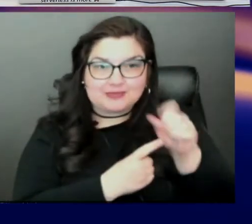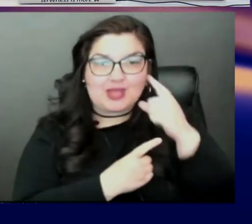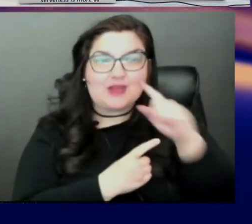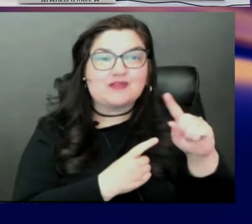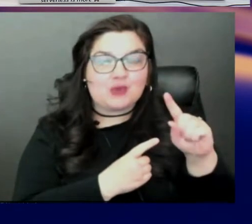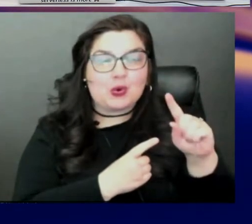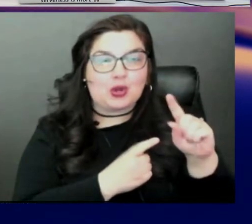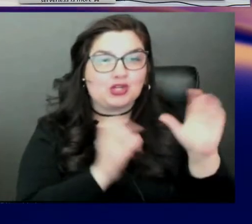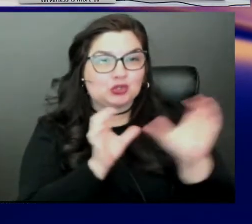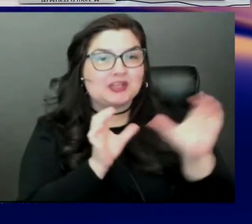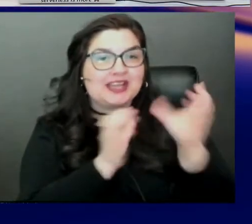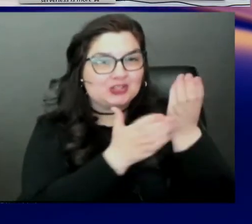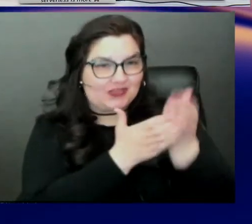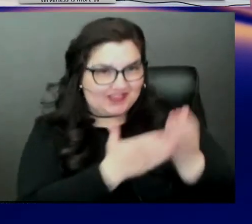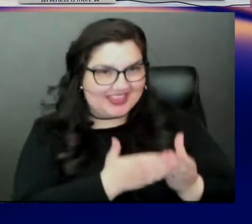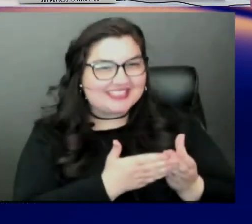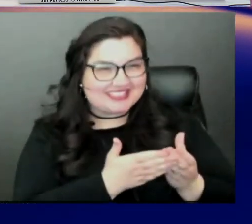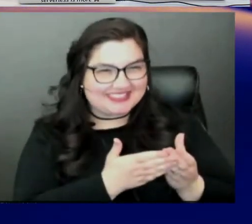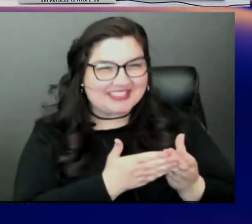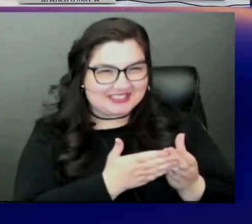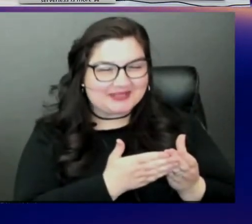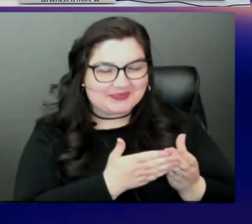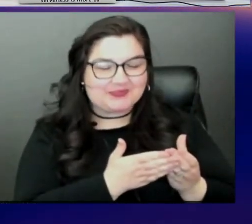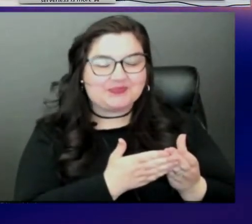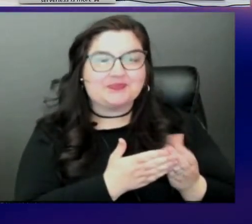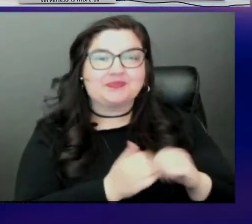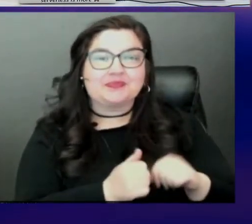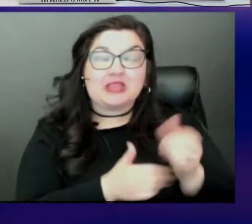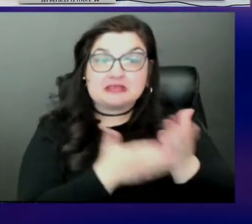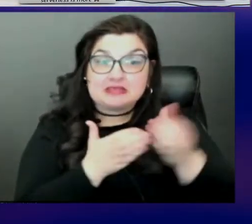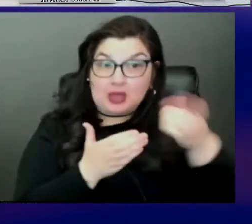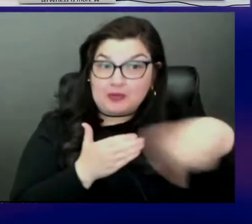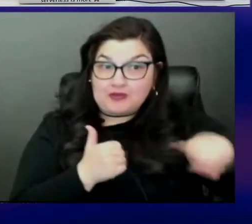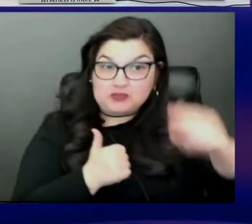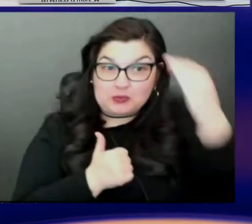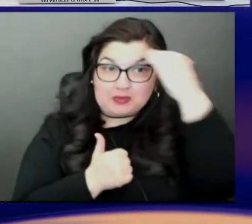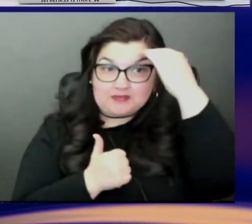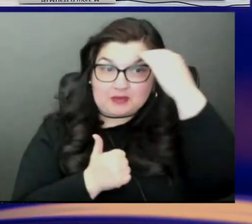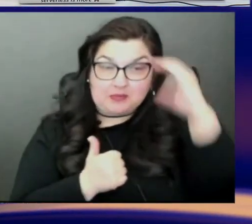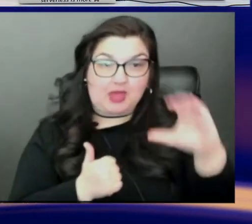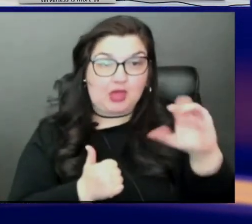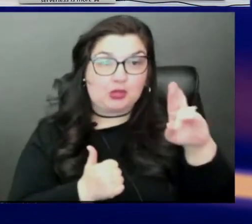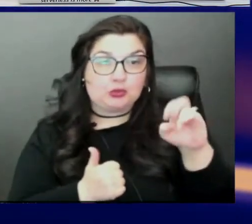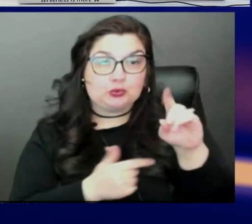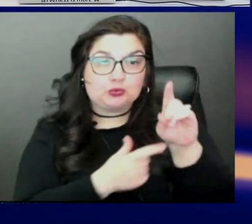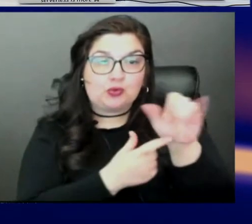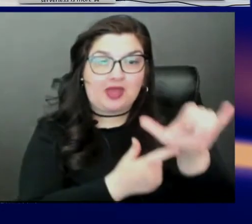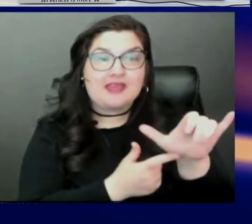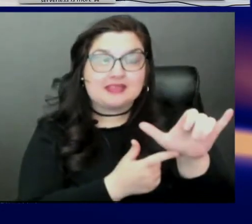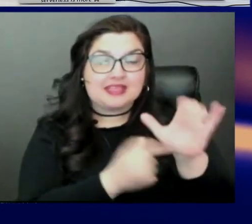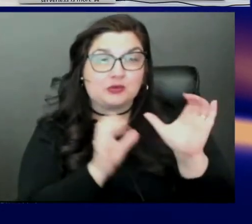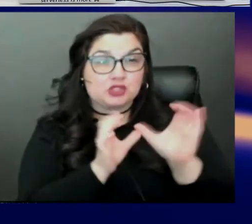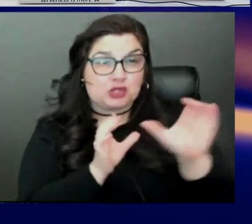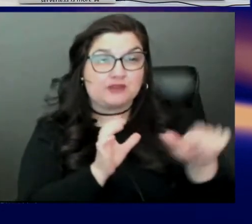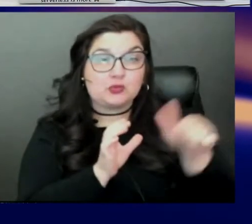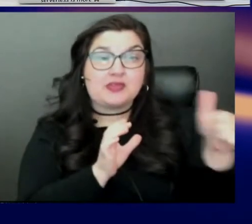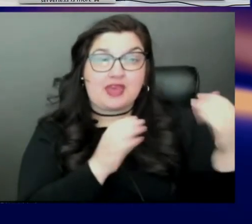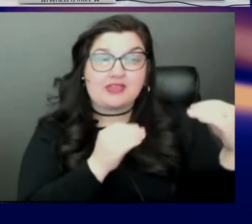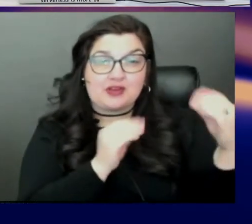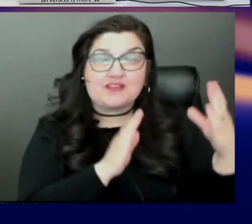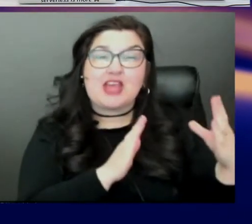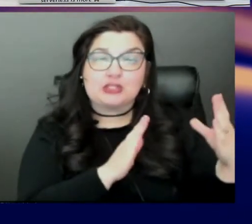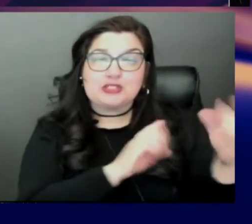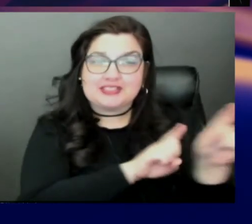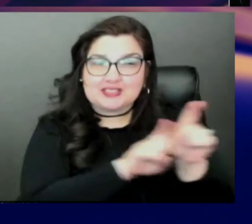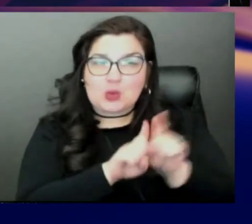validation and certification. So some of you may be familiar with Credly from doing certifications with other vendors as well. So I'll show you